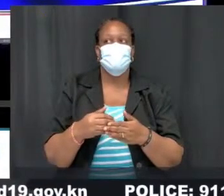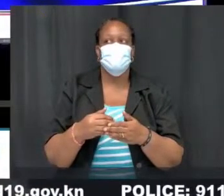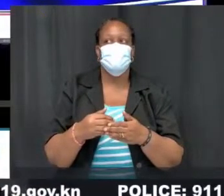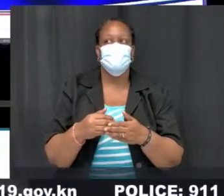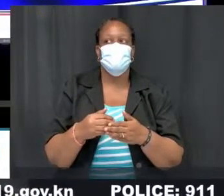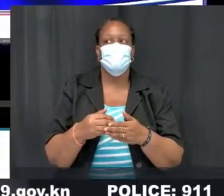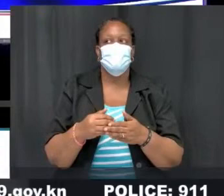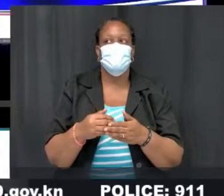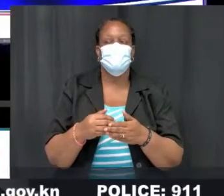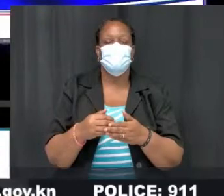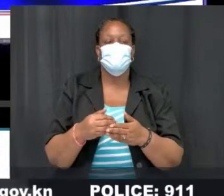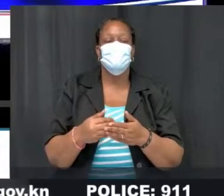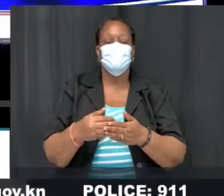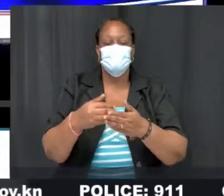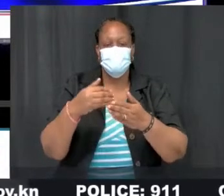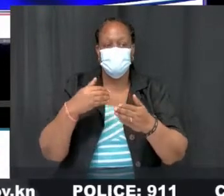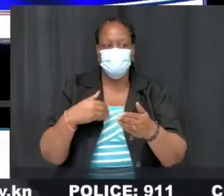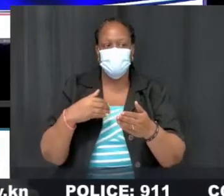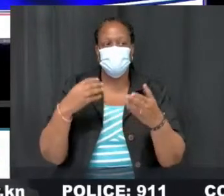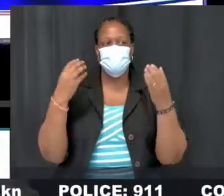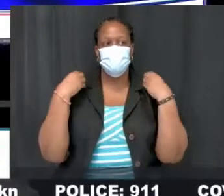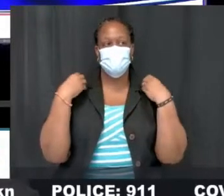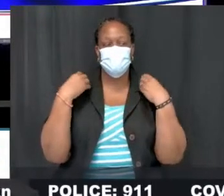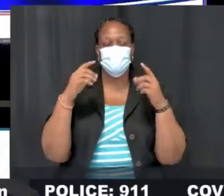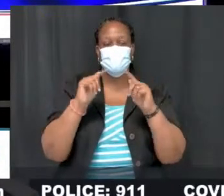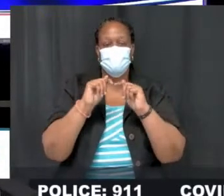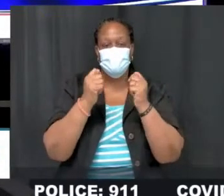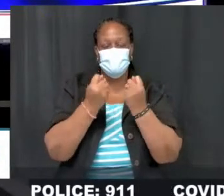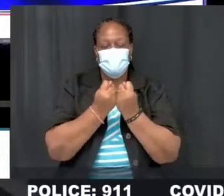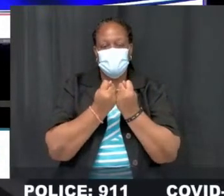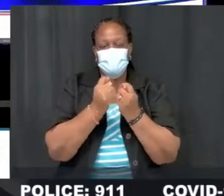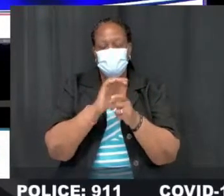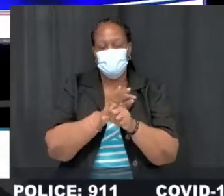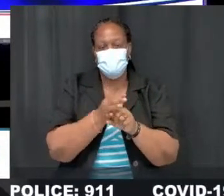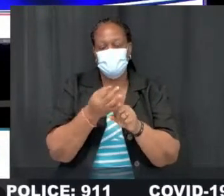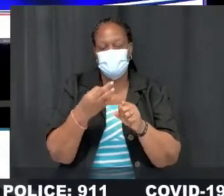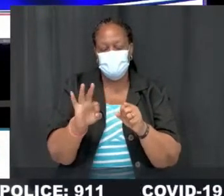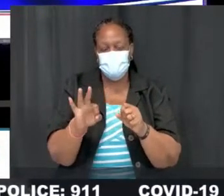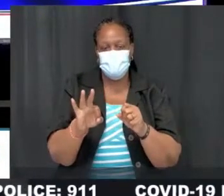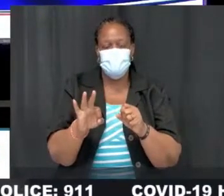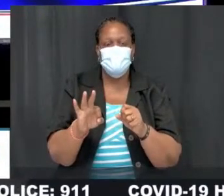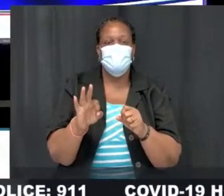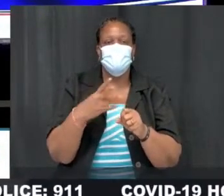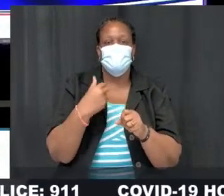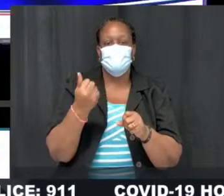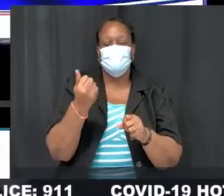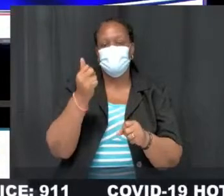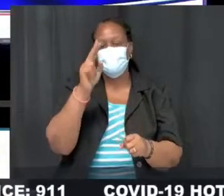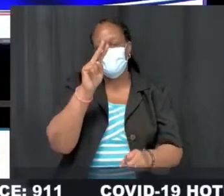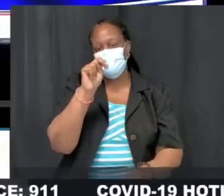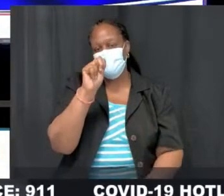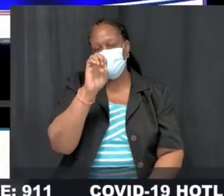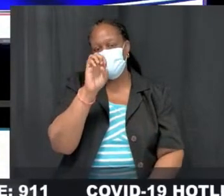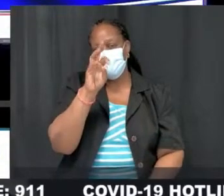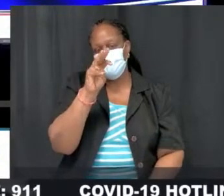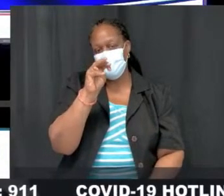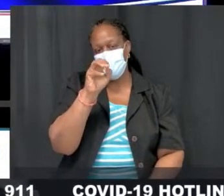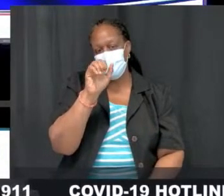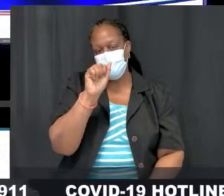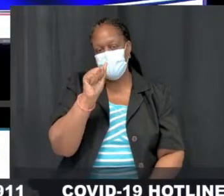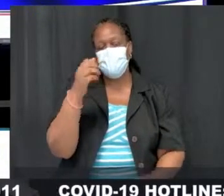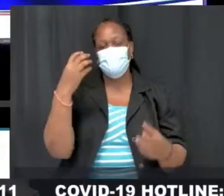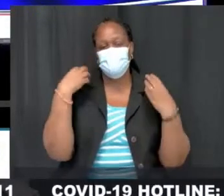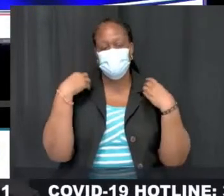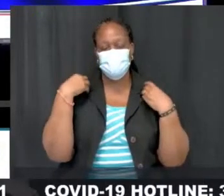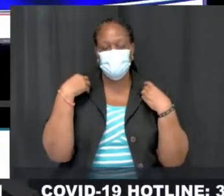National COVID-19 Task Force and National Disaster Coordinator at NEMA,